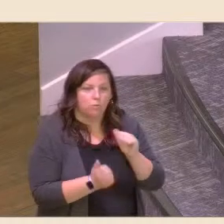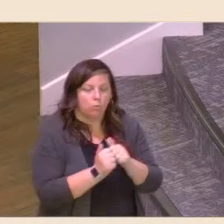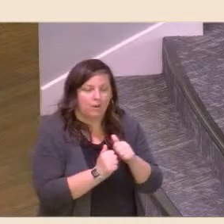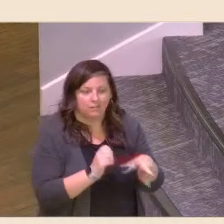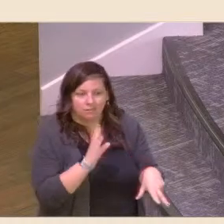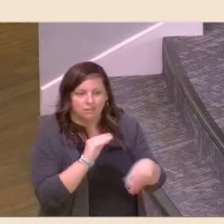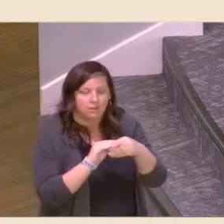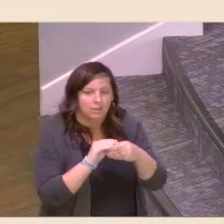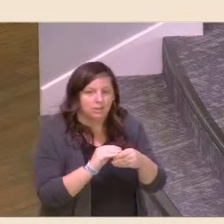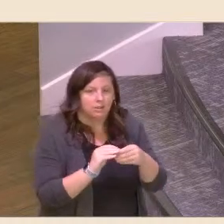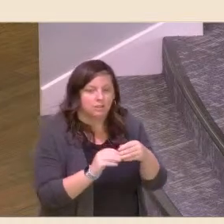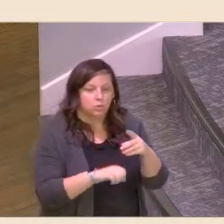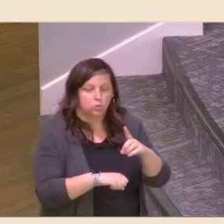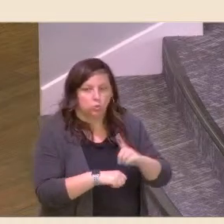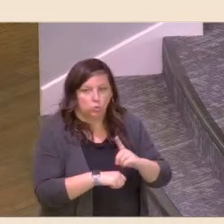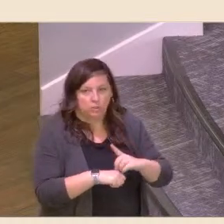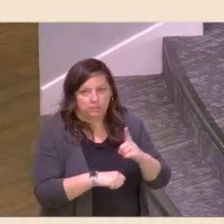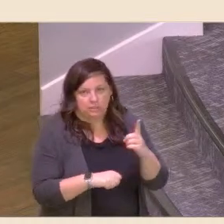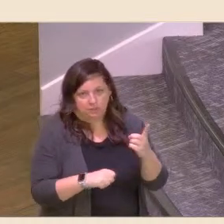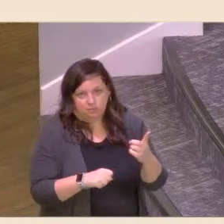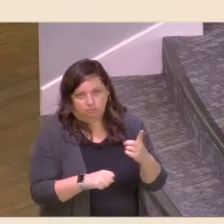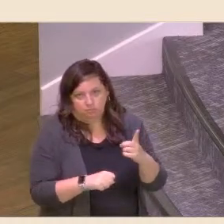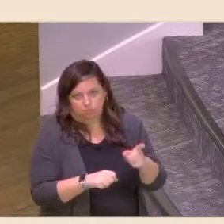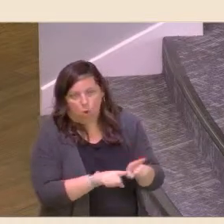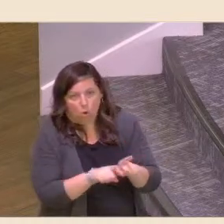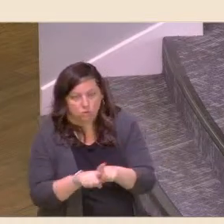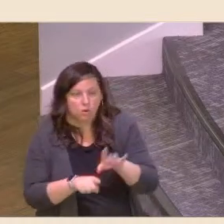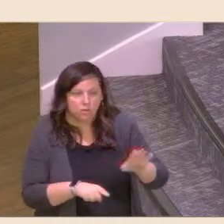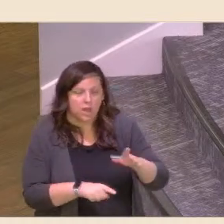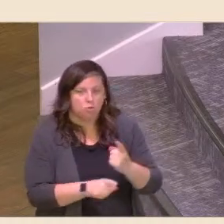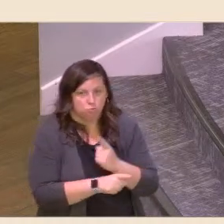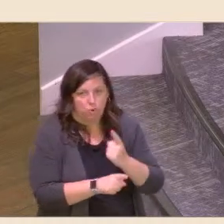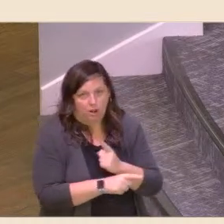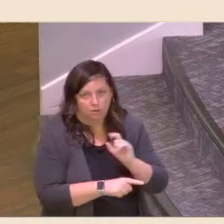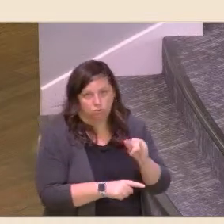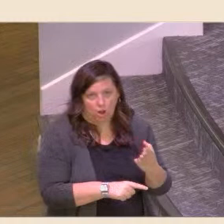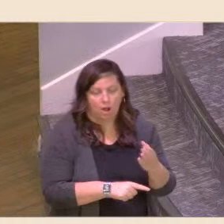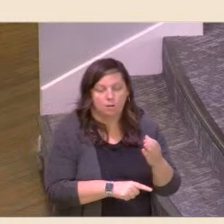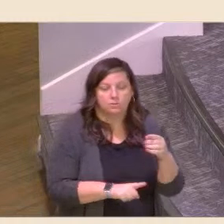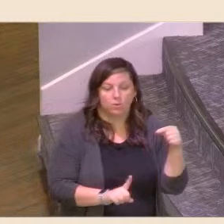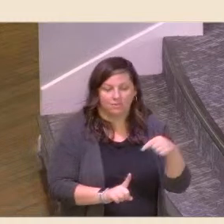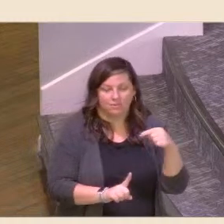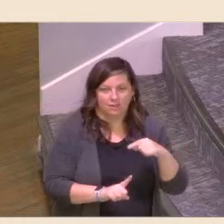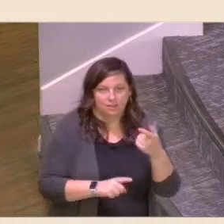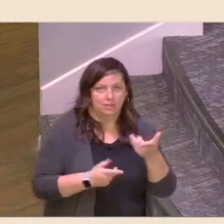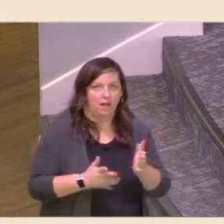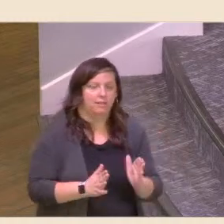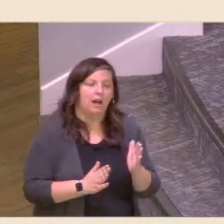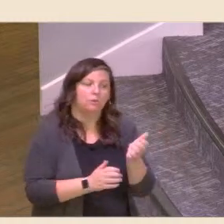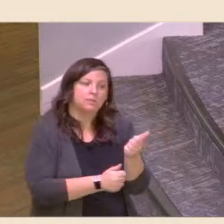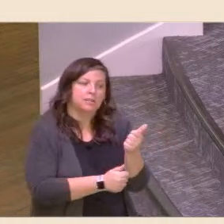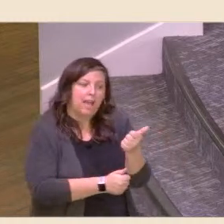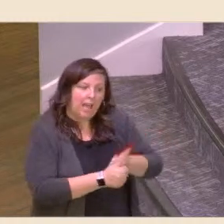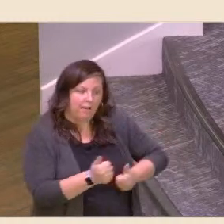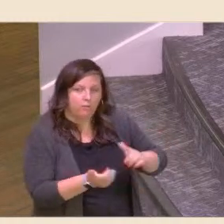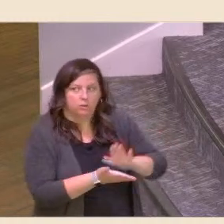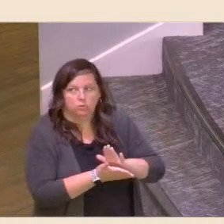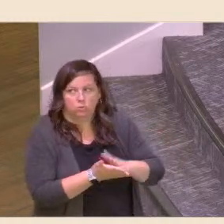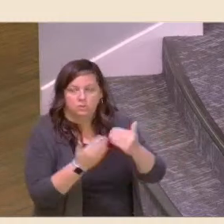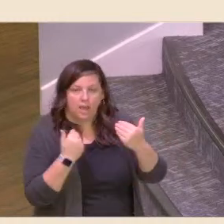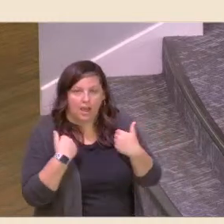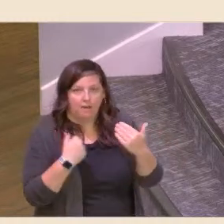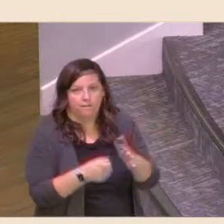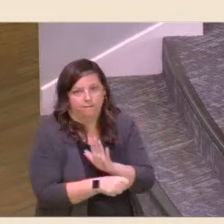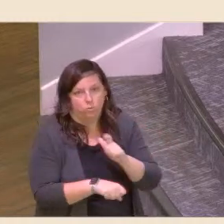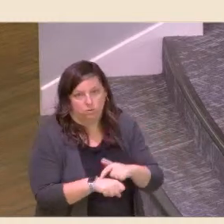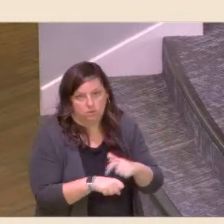to their regular job. So this allows every school to have a full-time person in that role. Okay. I was confusing those